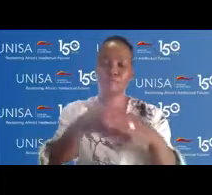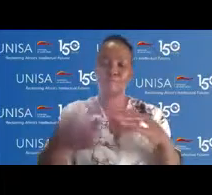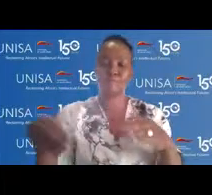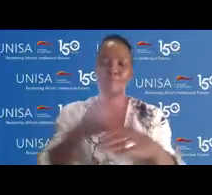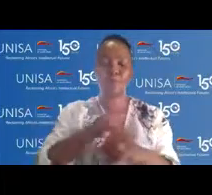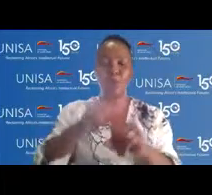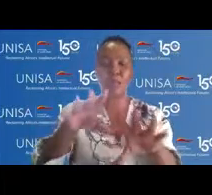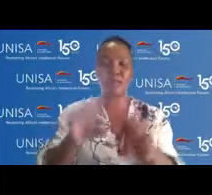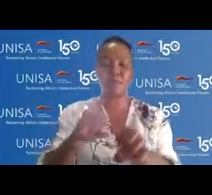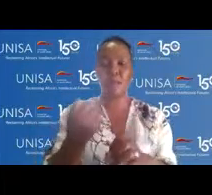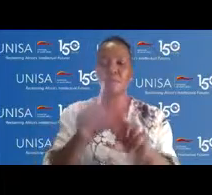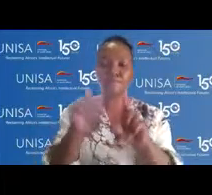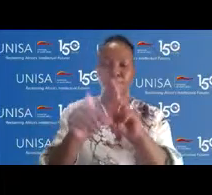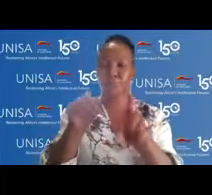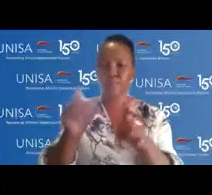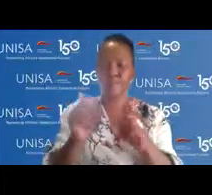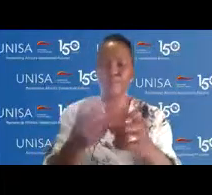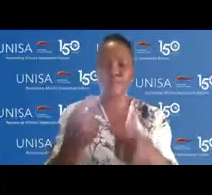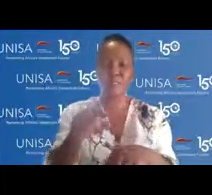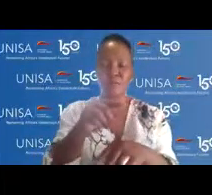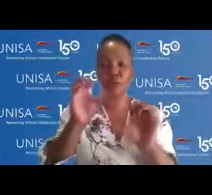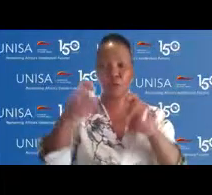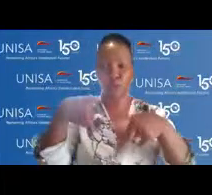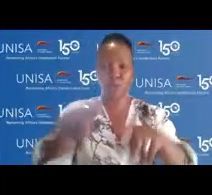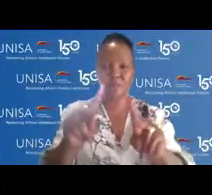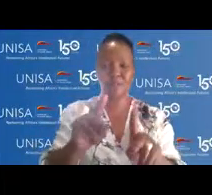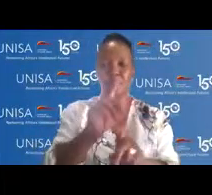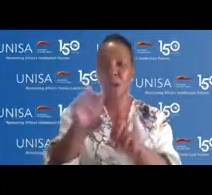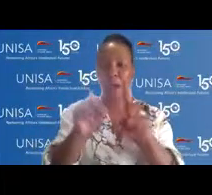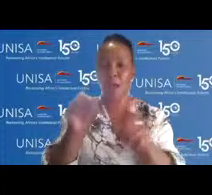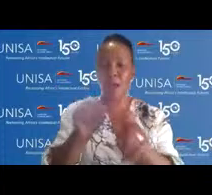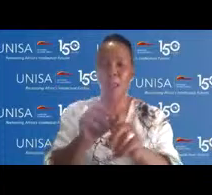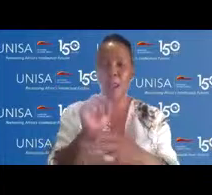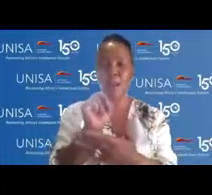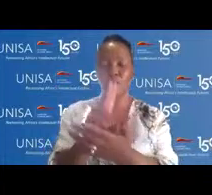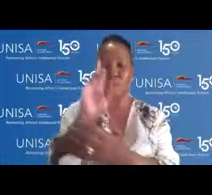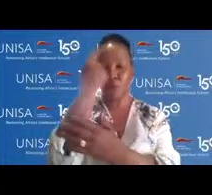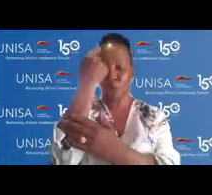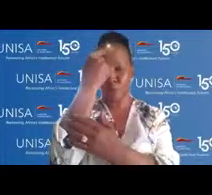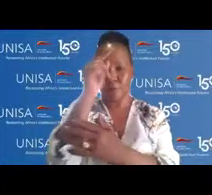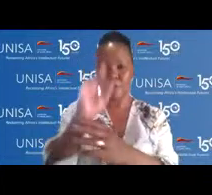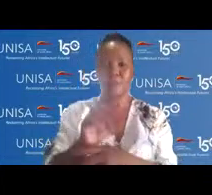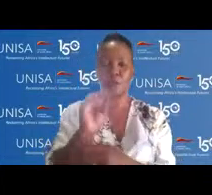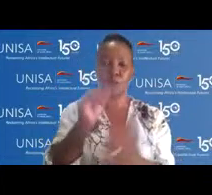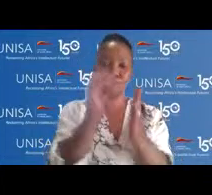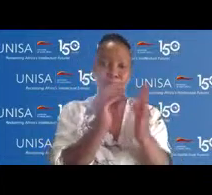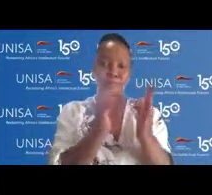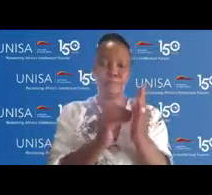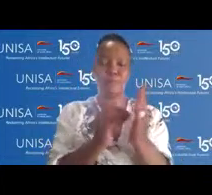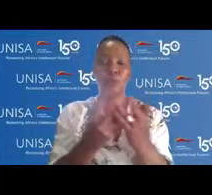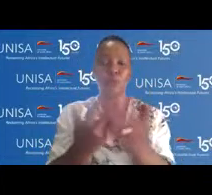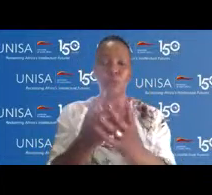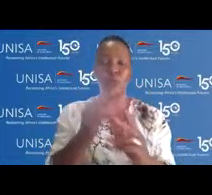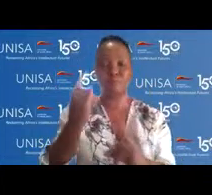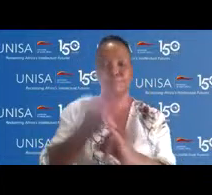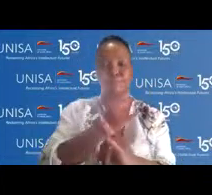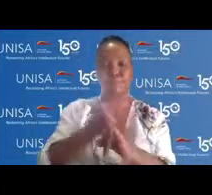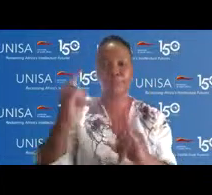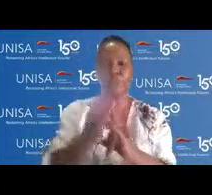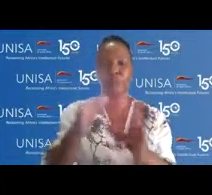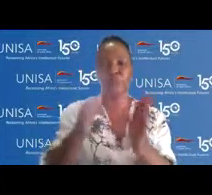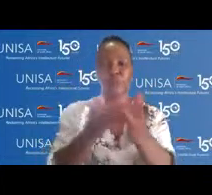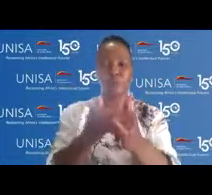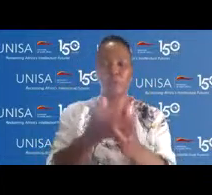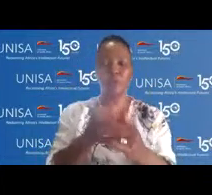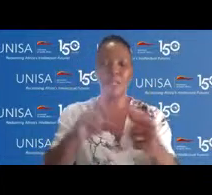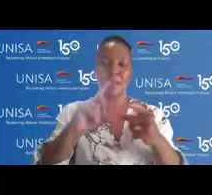to ask, this is your opportunity. So that will be at 12 o'clock. We'll post it in the chat as well, the program, and the link to join, but